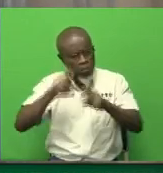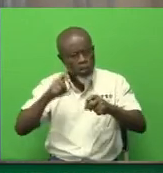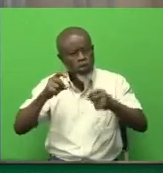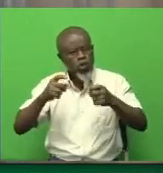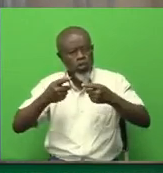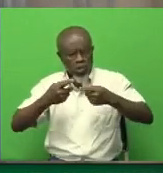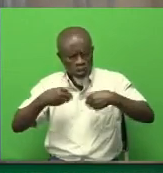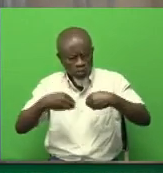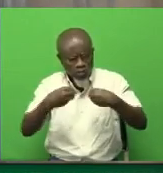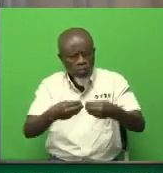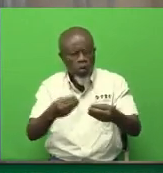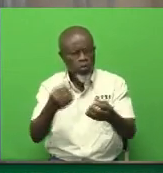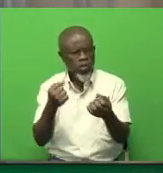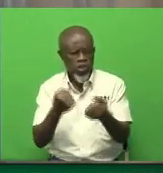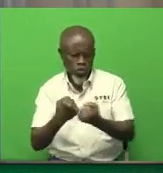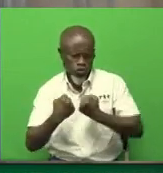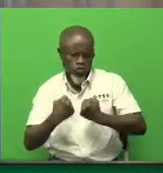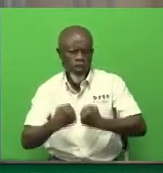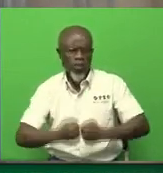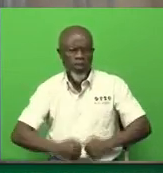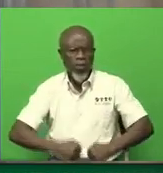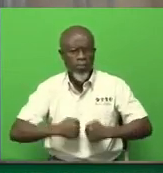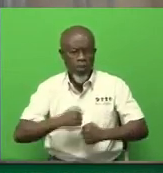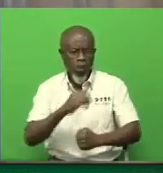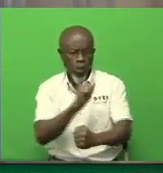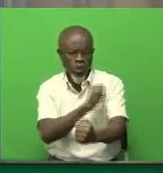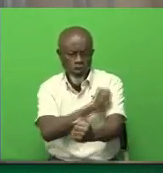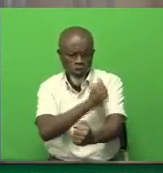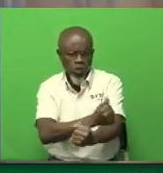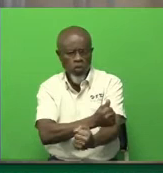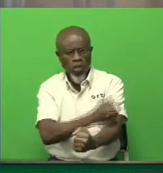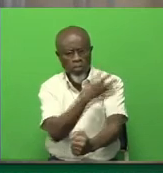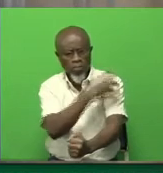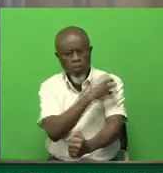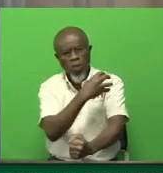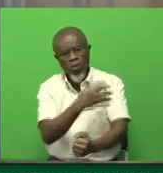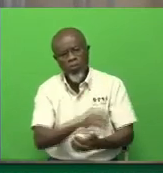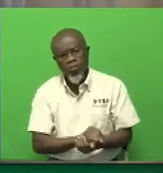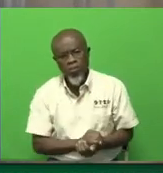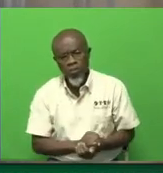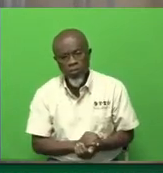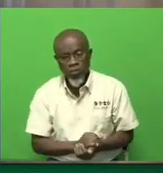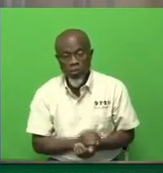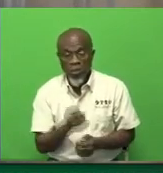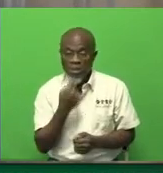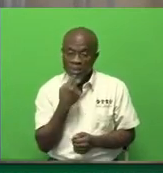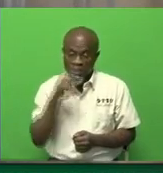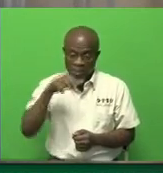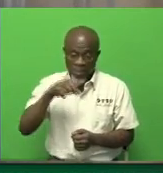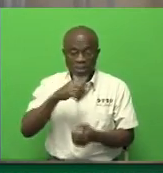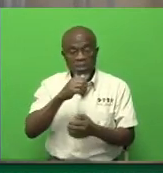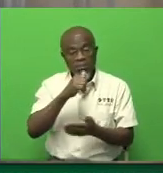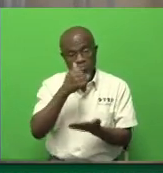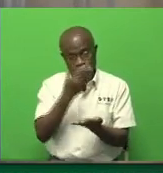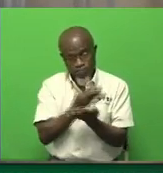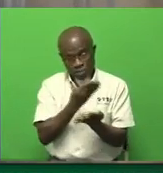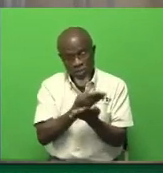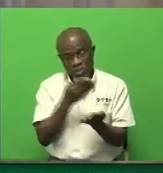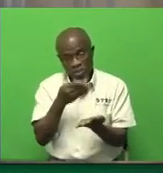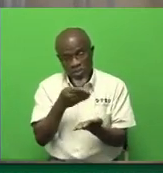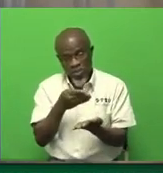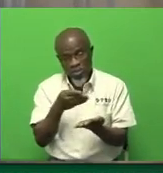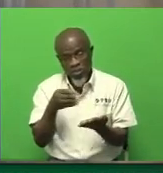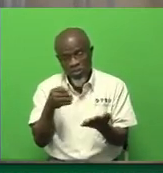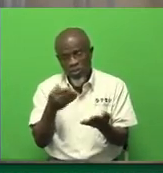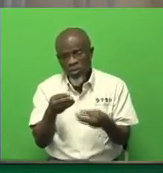Madam as I move on the minister admitted in this budget due to administrative changes implemented